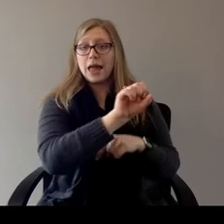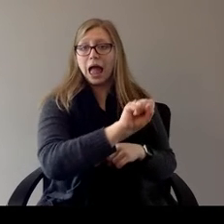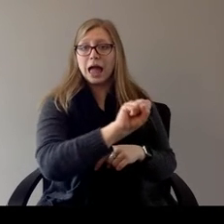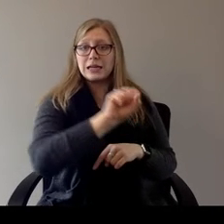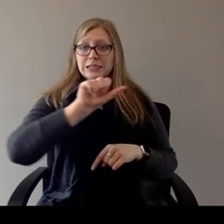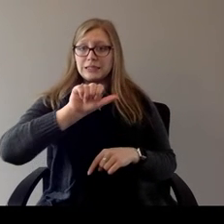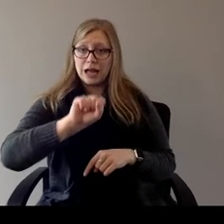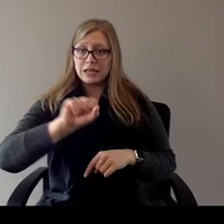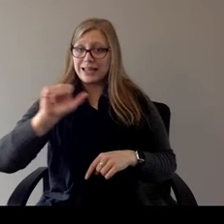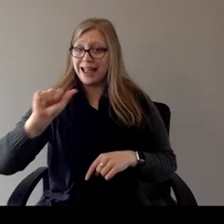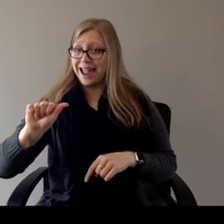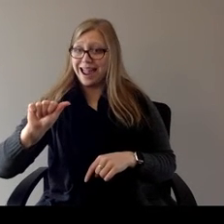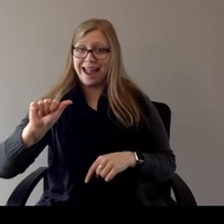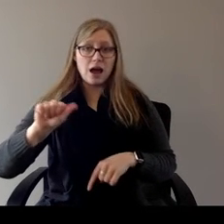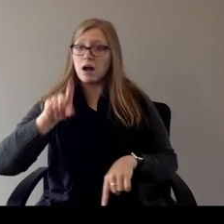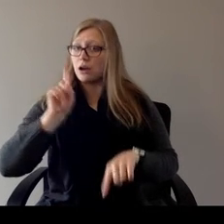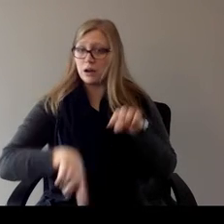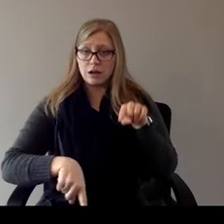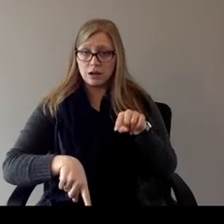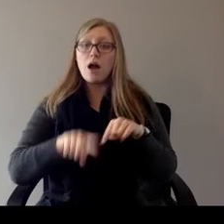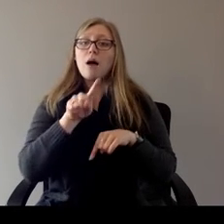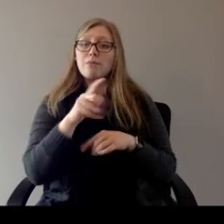angle.